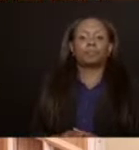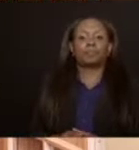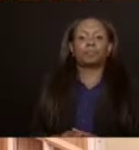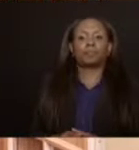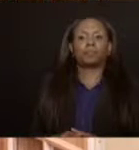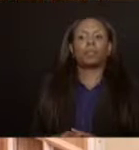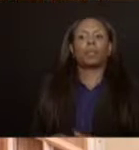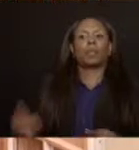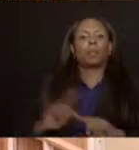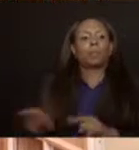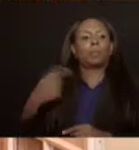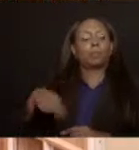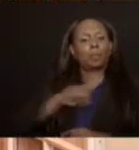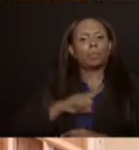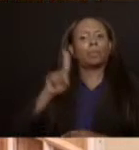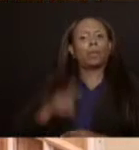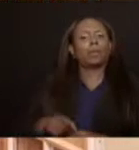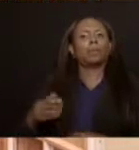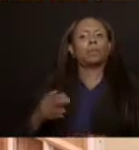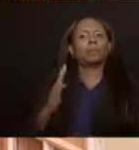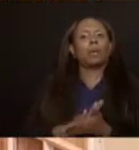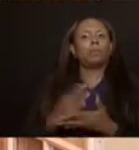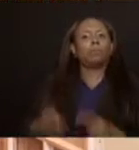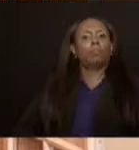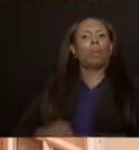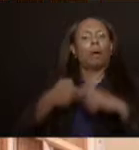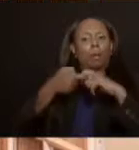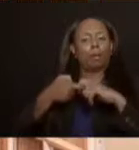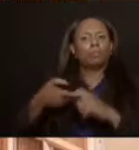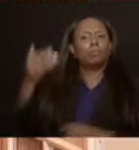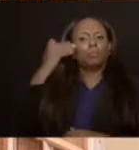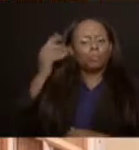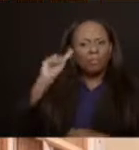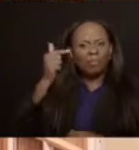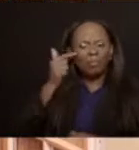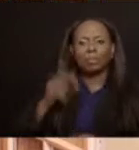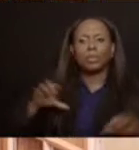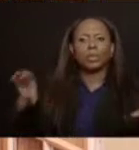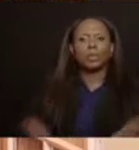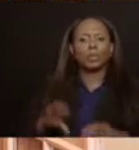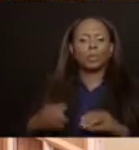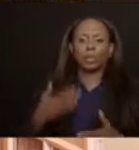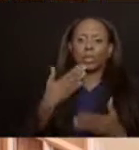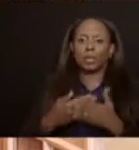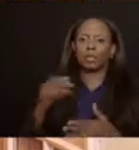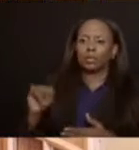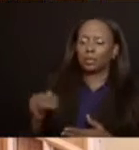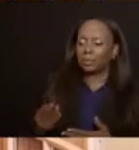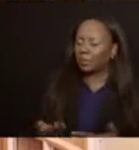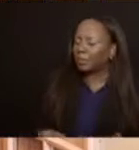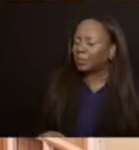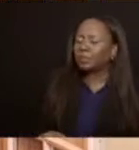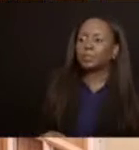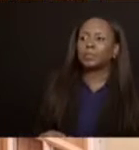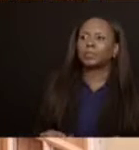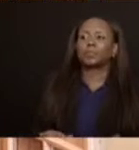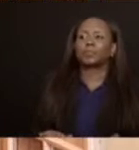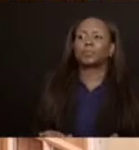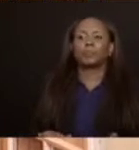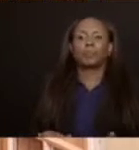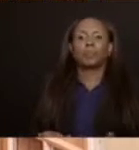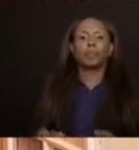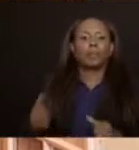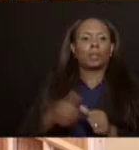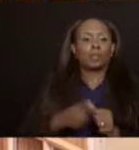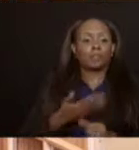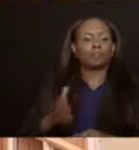because even though they're doing an excellent job, and even though the government has literally done what it needs to do to put things in